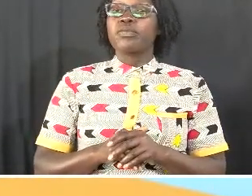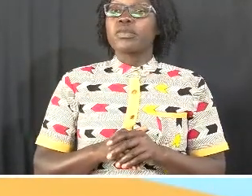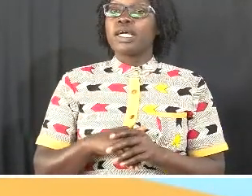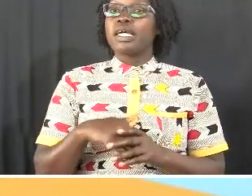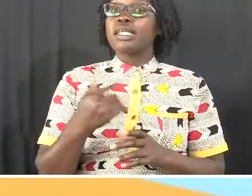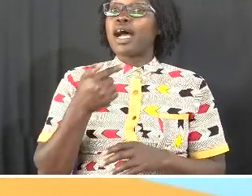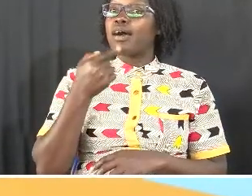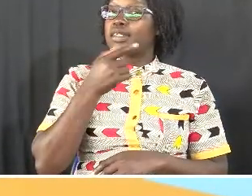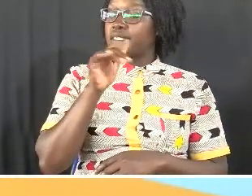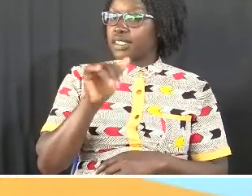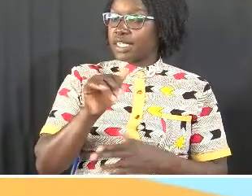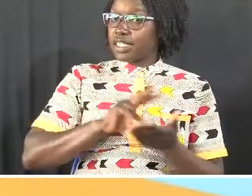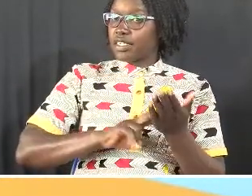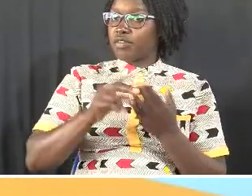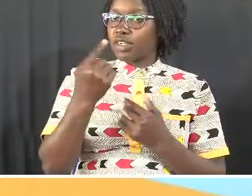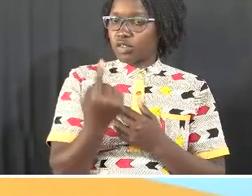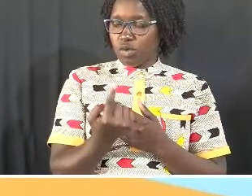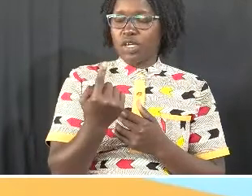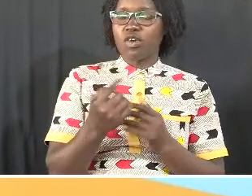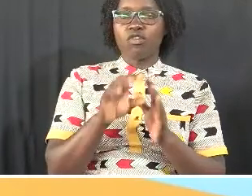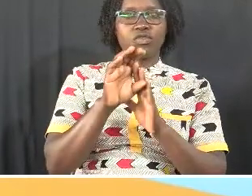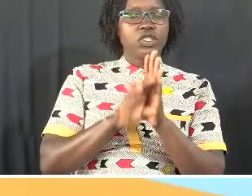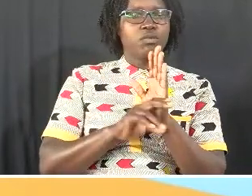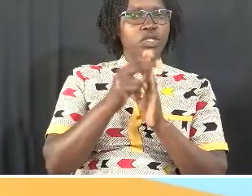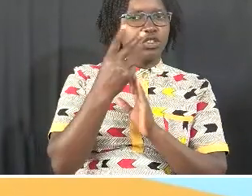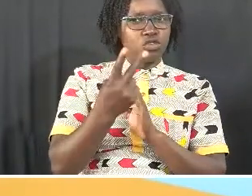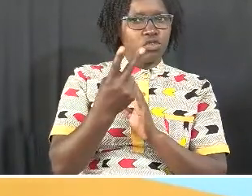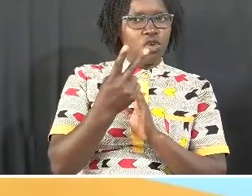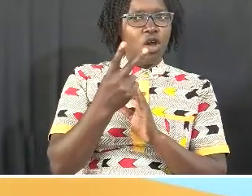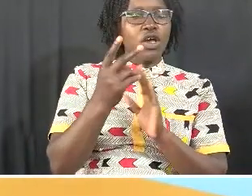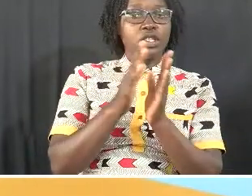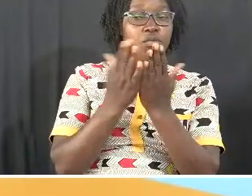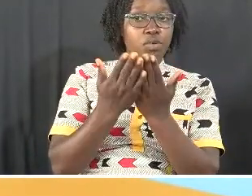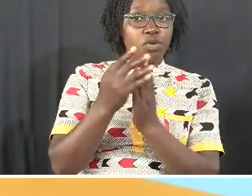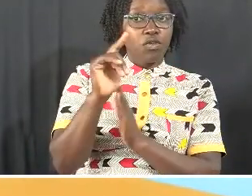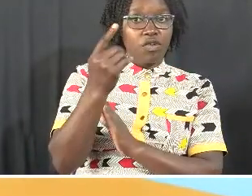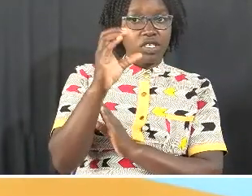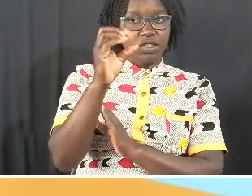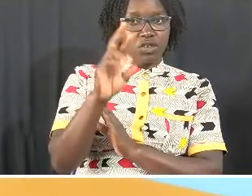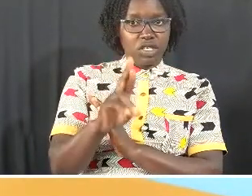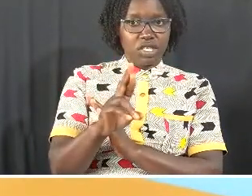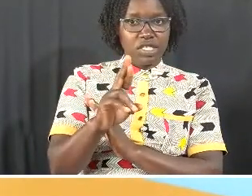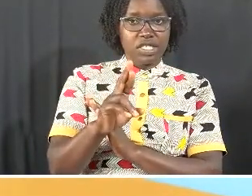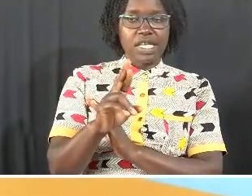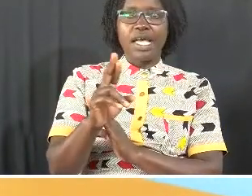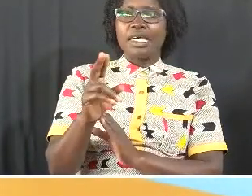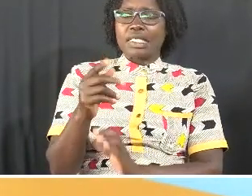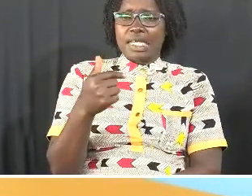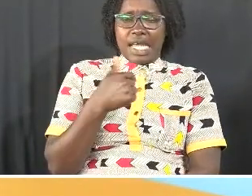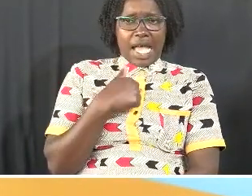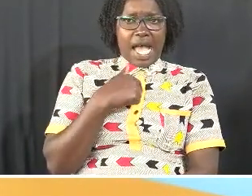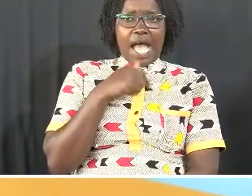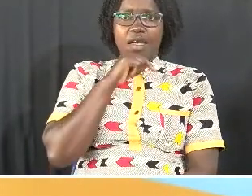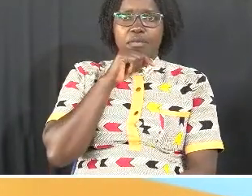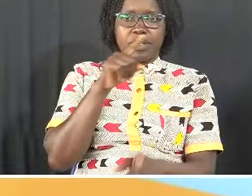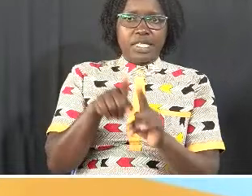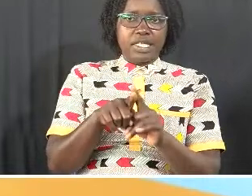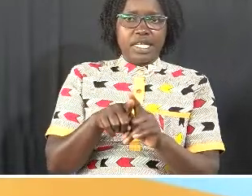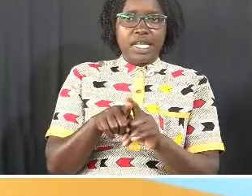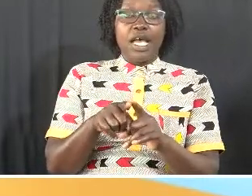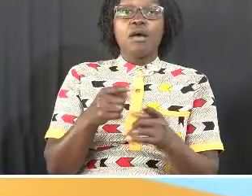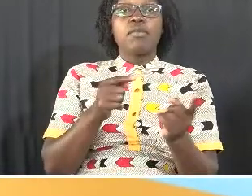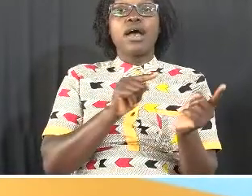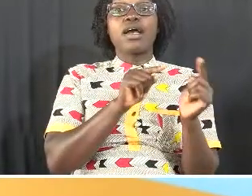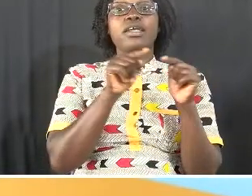He says in verse 1 of chapter 2 of 1 Corinthians that, "And I, brethren, when I came to